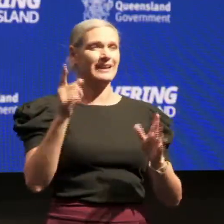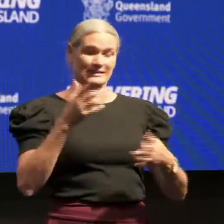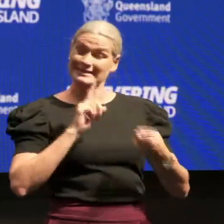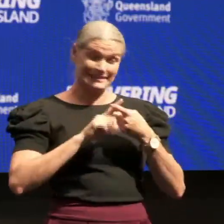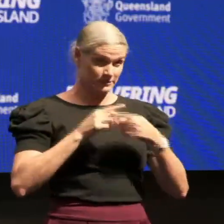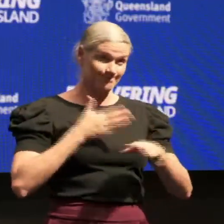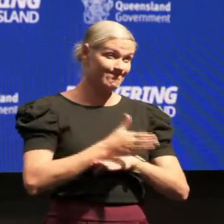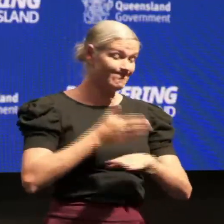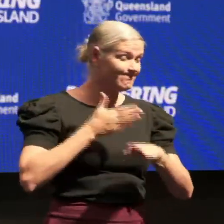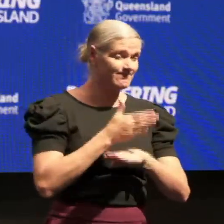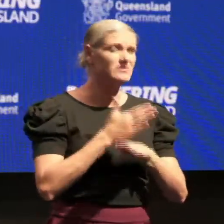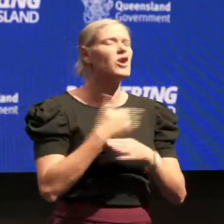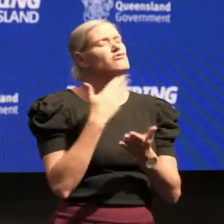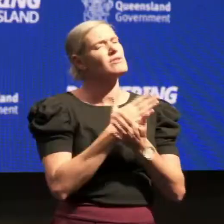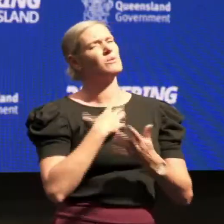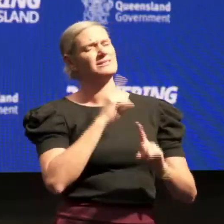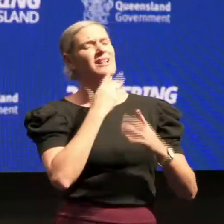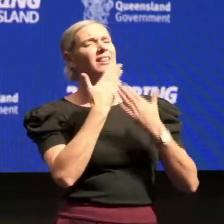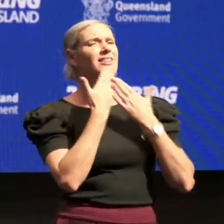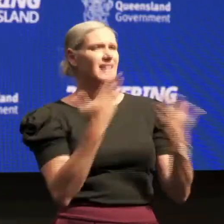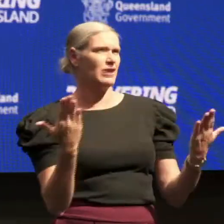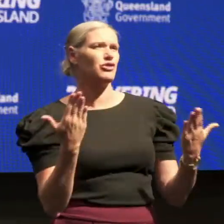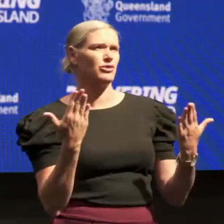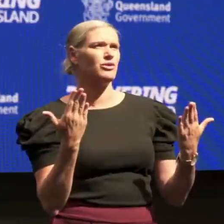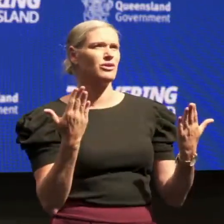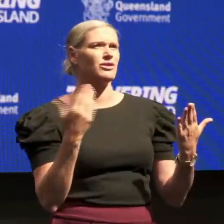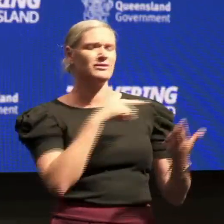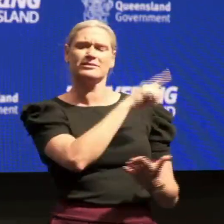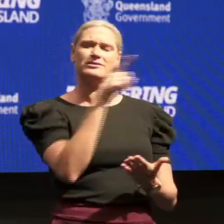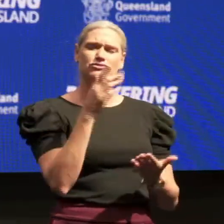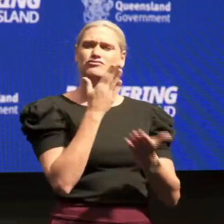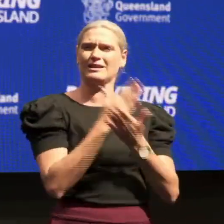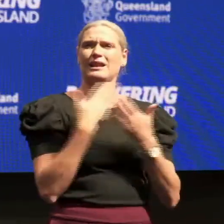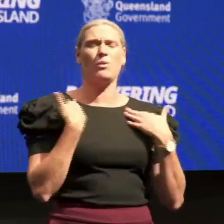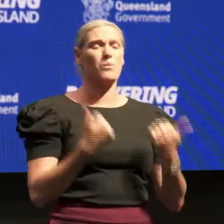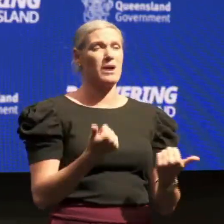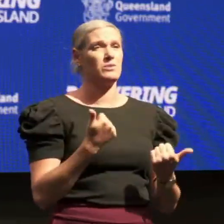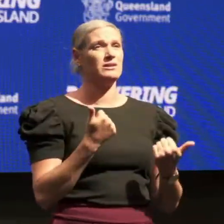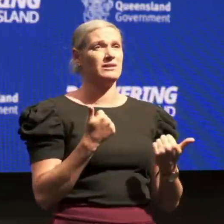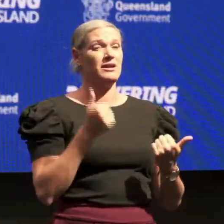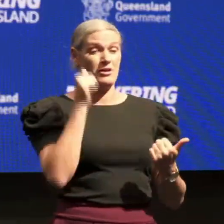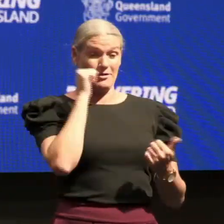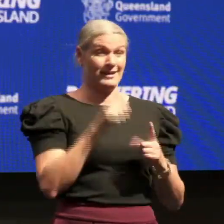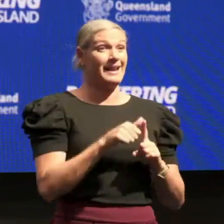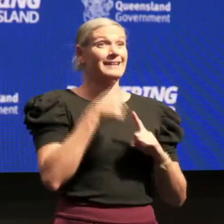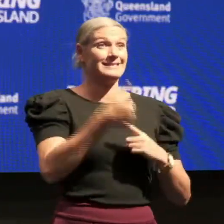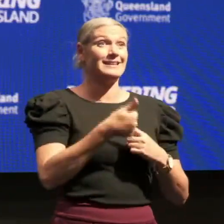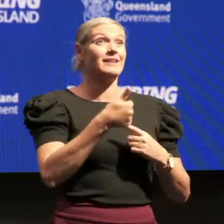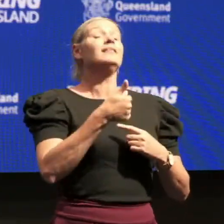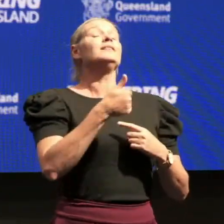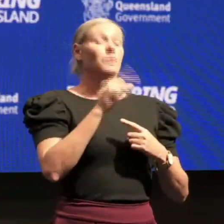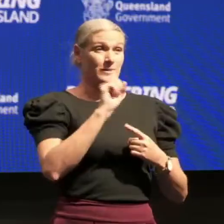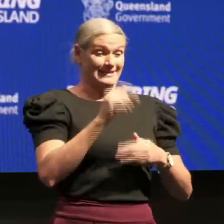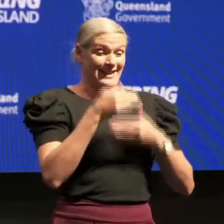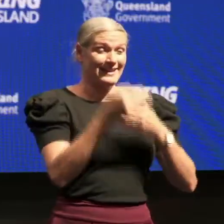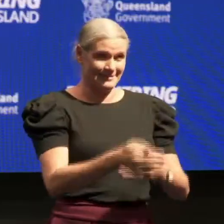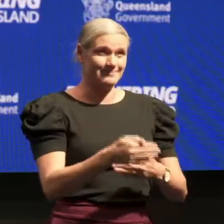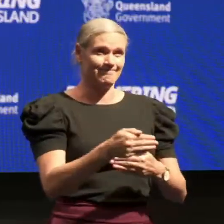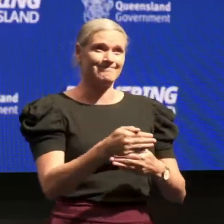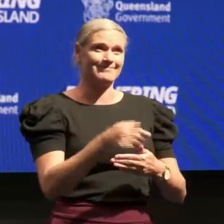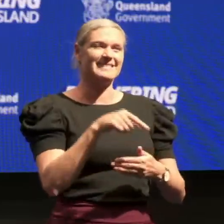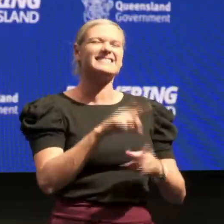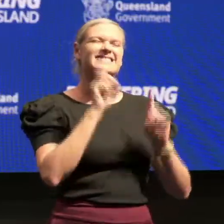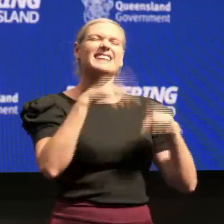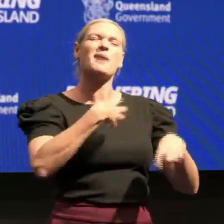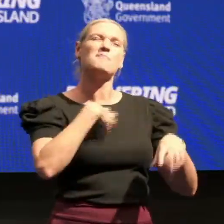working. And I just want to thank everyone. The event's been handled very, very well to date, and I just want to thank everyone as we get ready for the next phase, which is a little